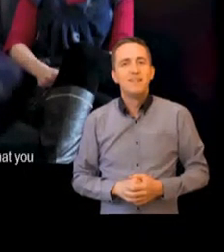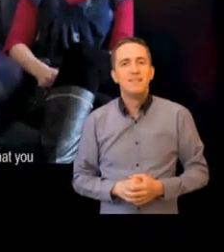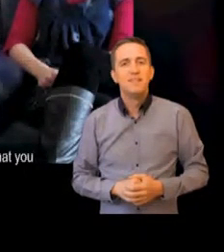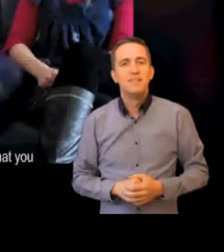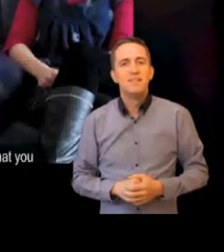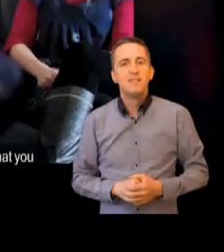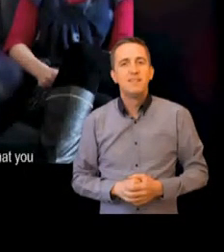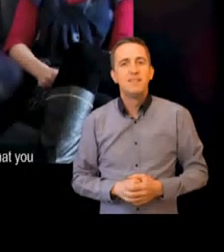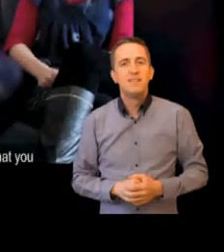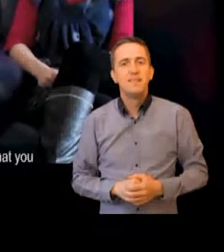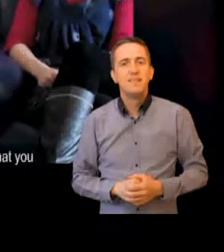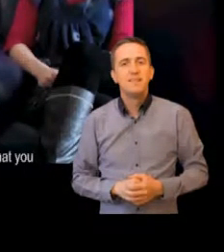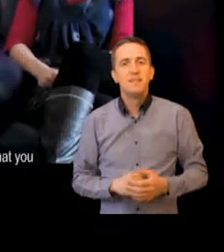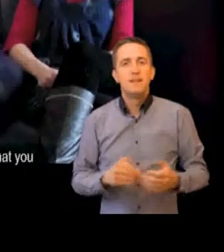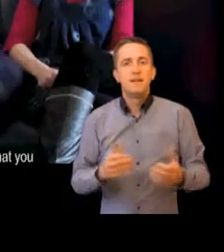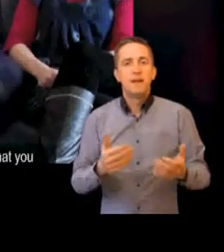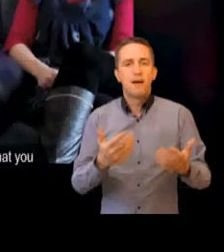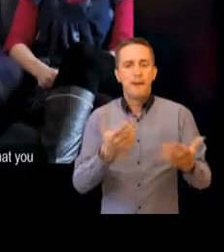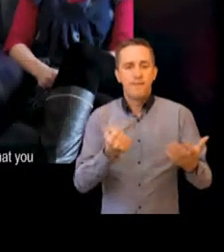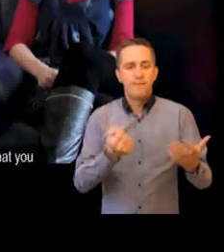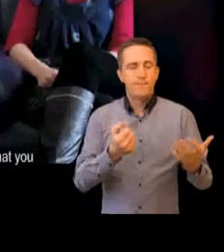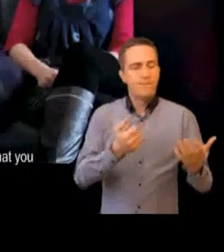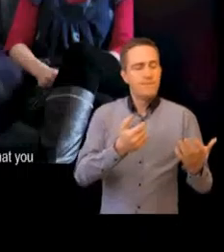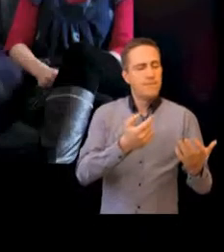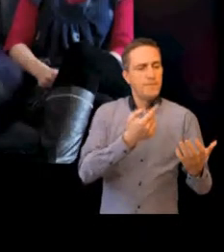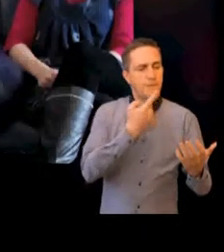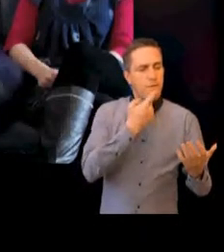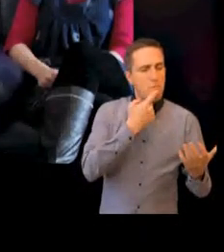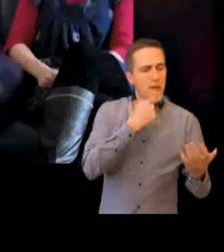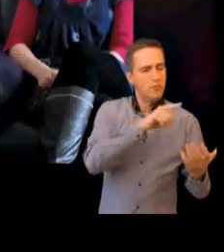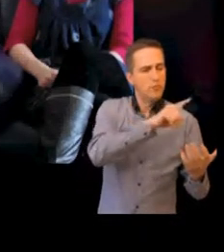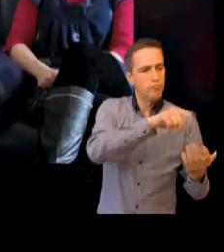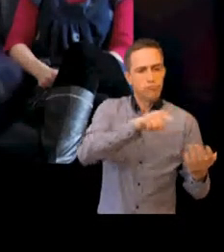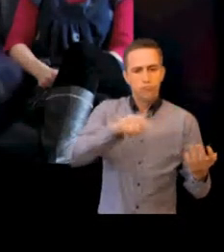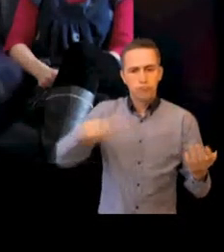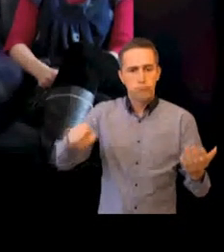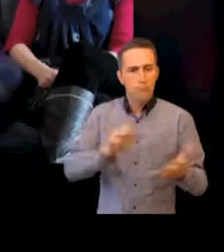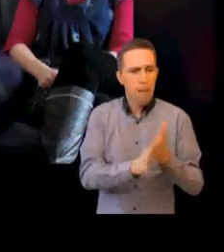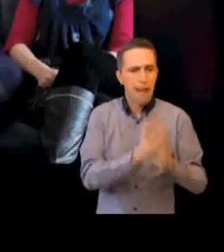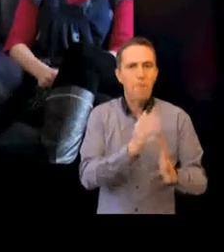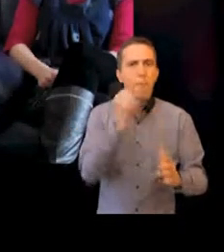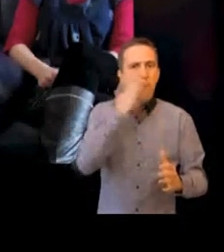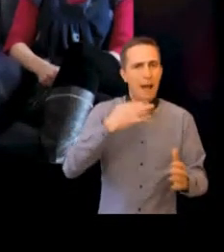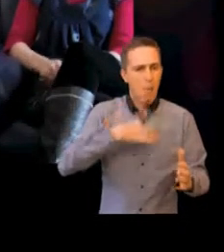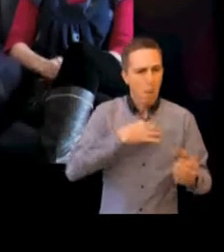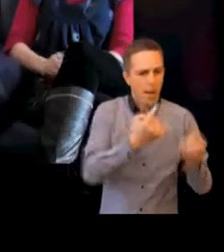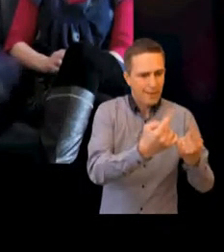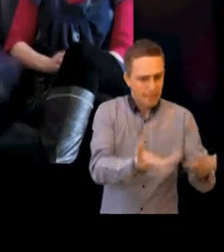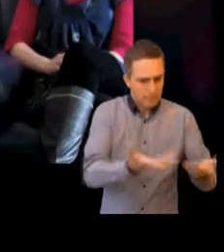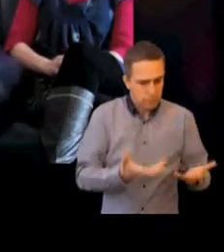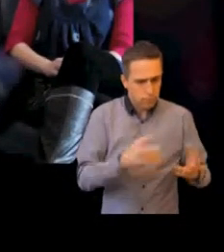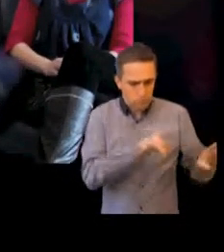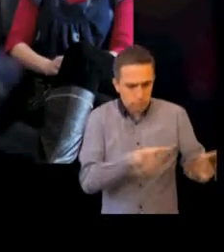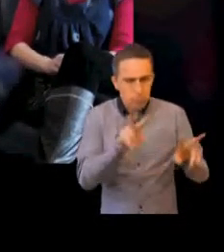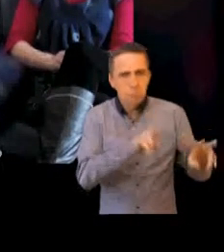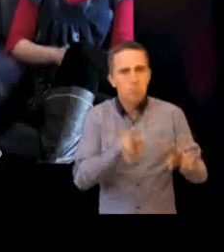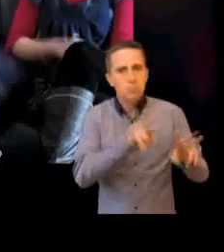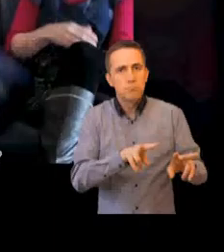go where other mums and teachers can tend to relate to what we've went